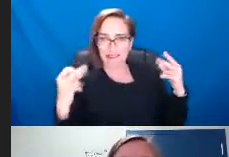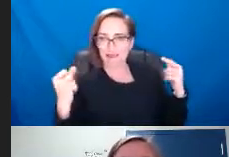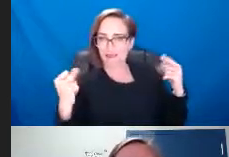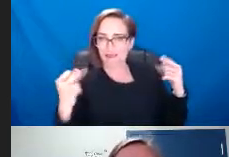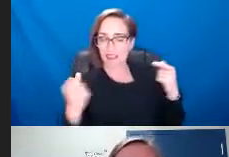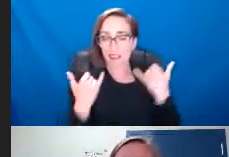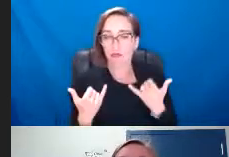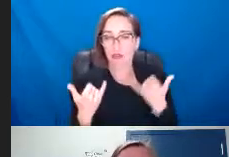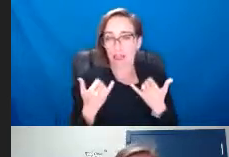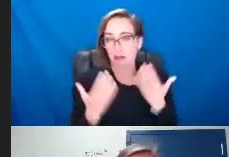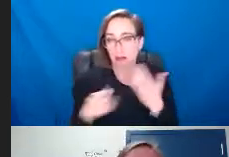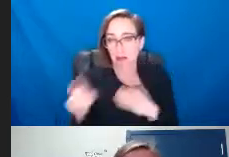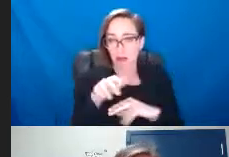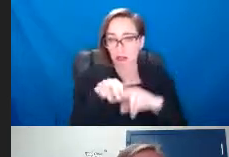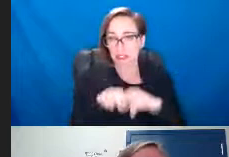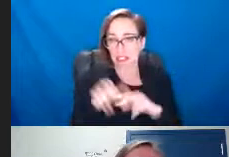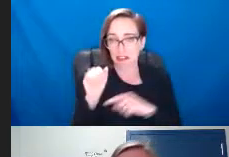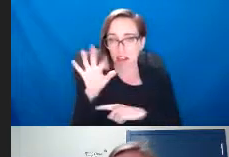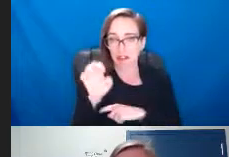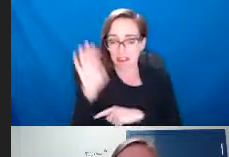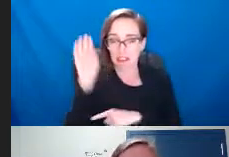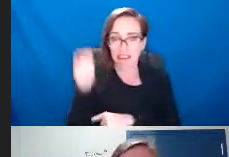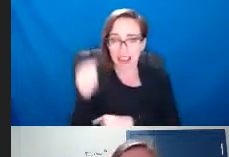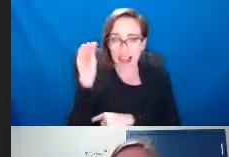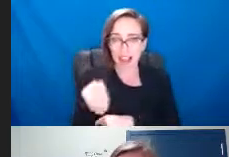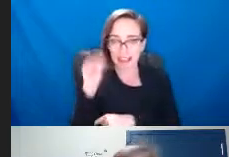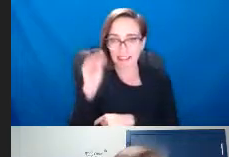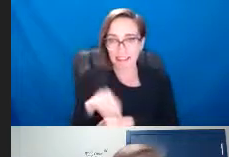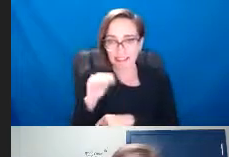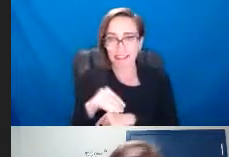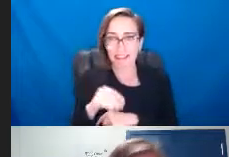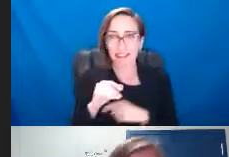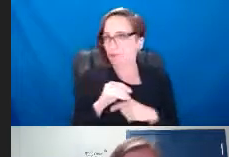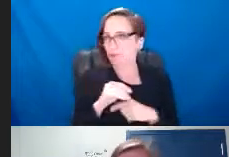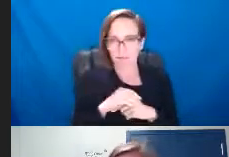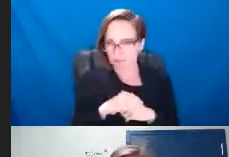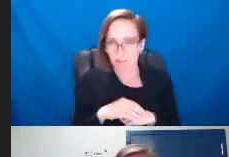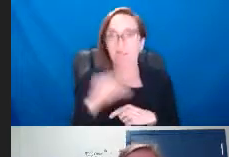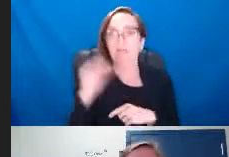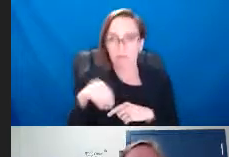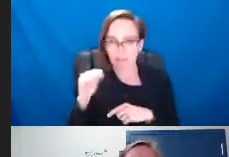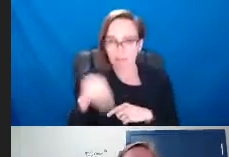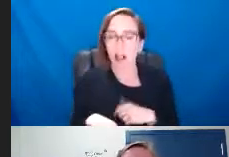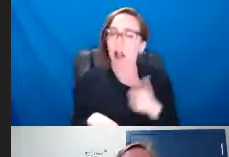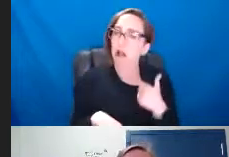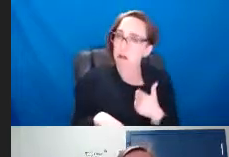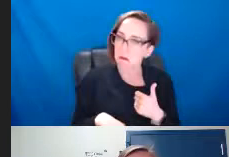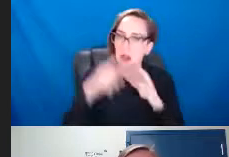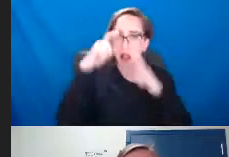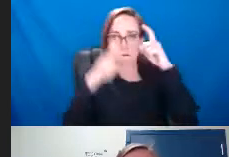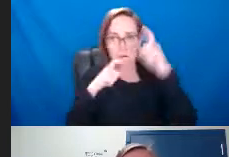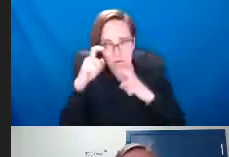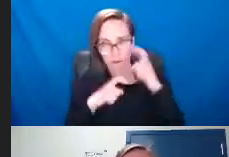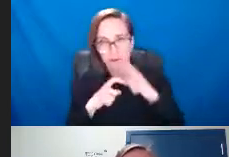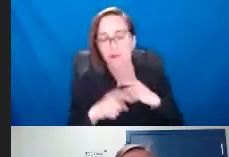probably sitting in your offices, nodding your head or, shaking your head at me going, no. But